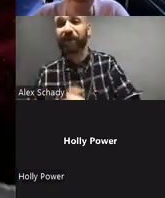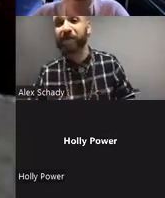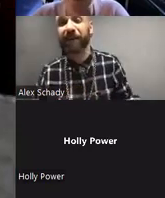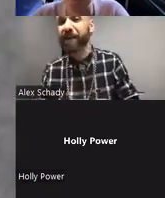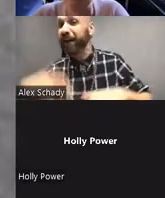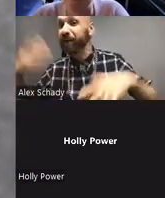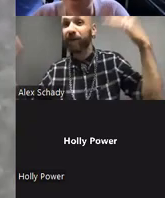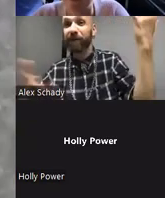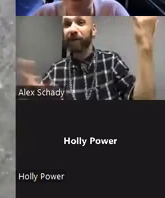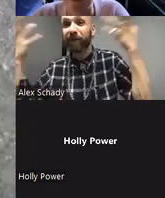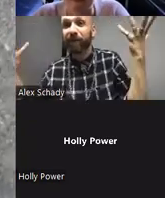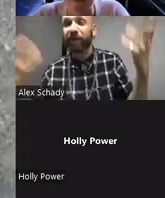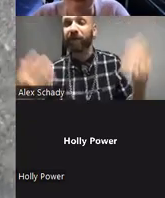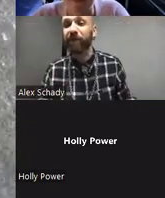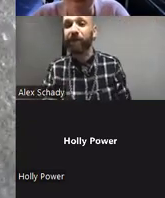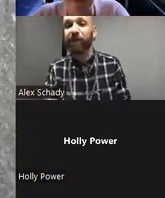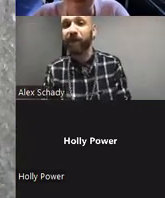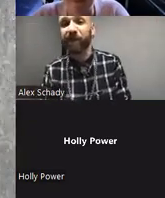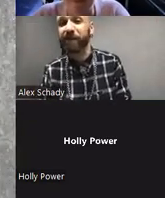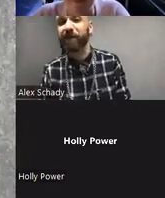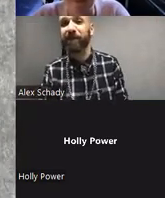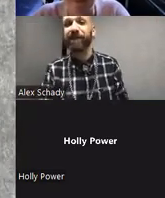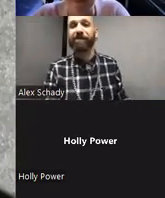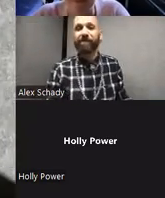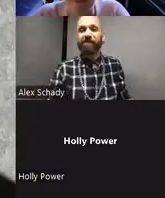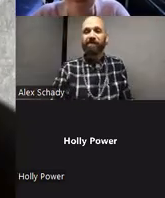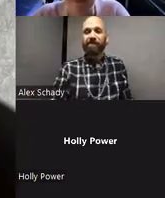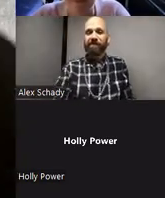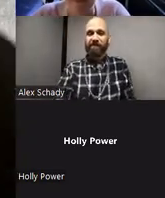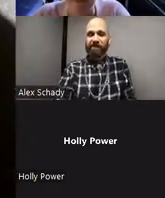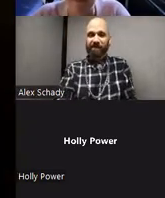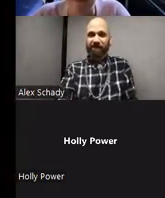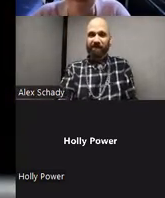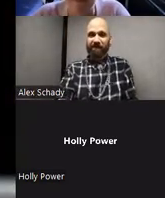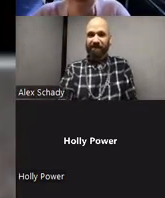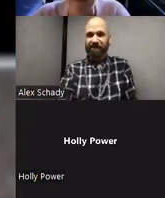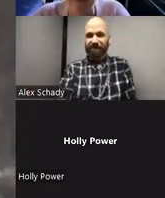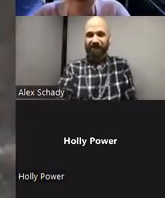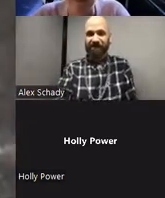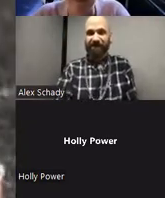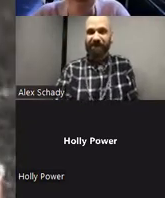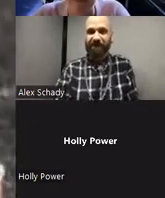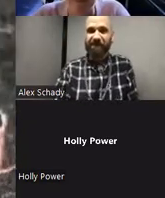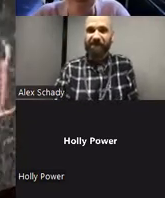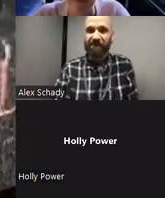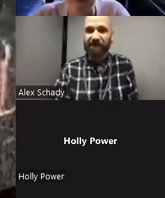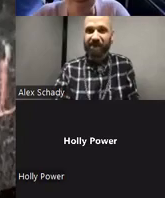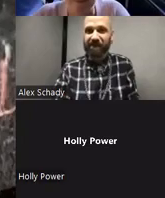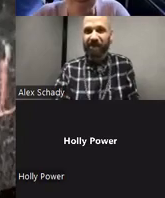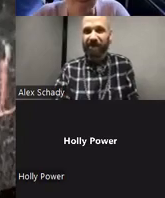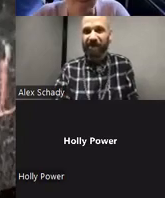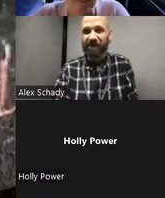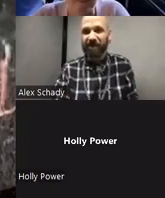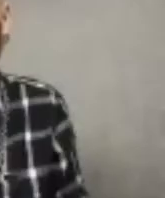nature of their work. And all these students got free tutorials. It was absolutely brilliant. Fantastic. Thanks, Alex.